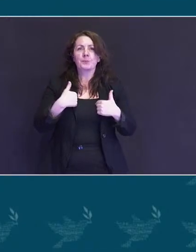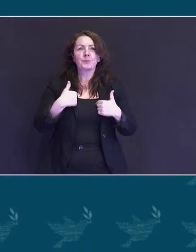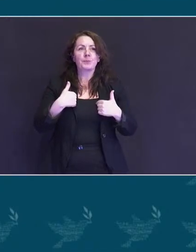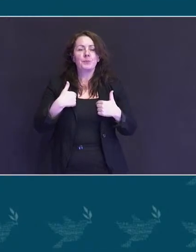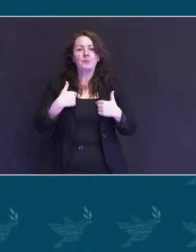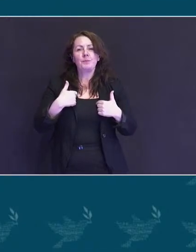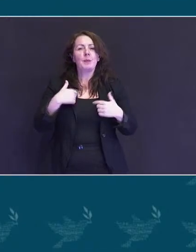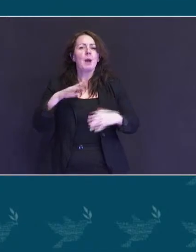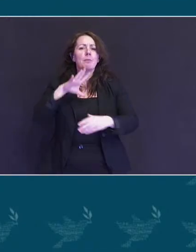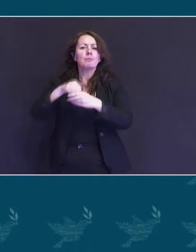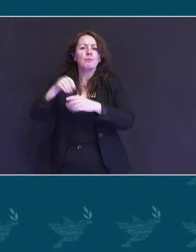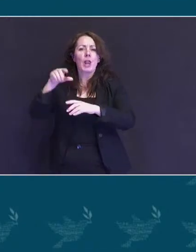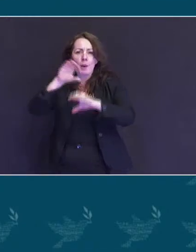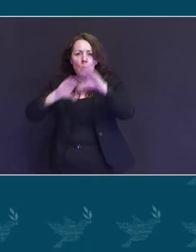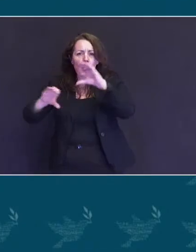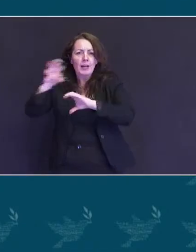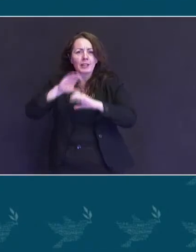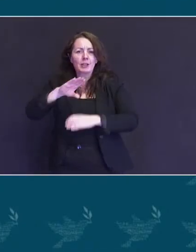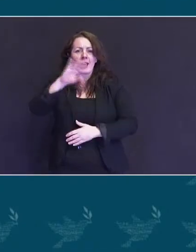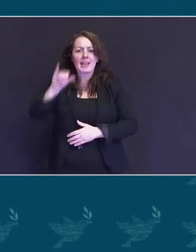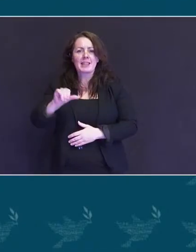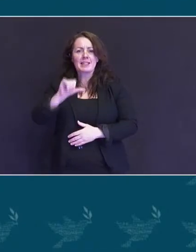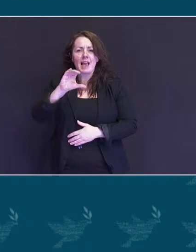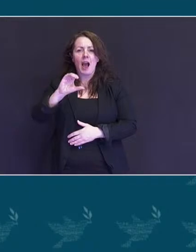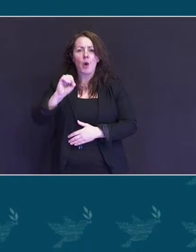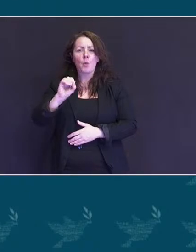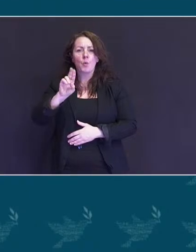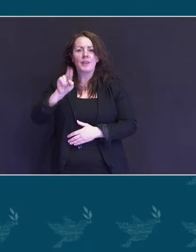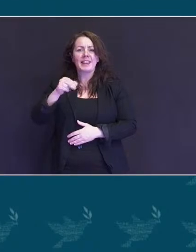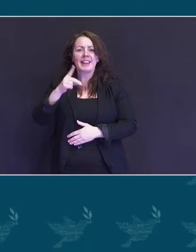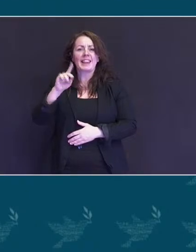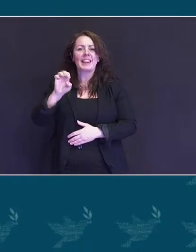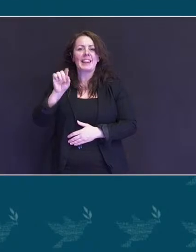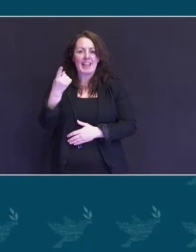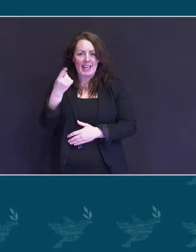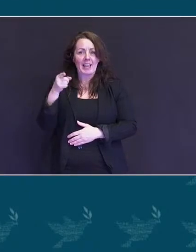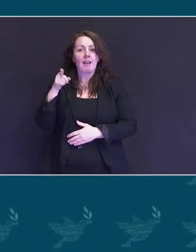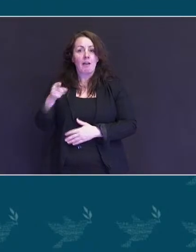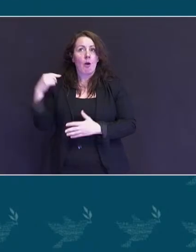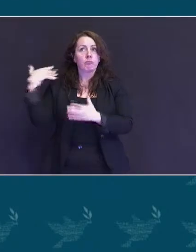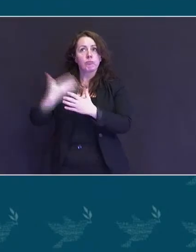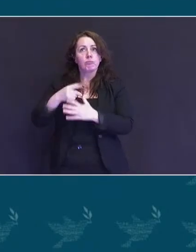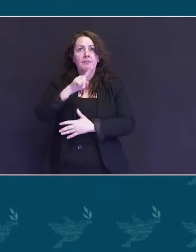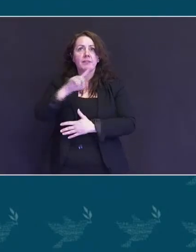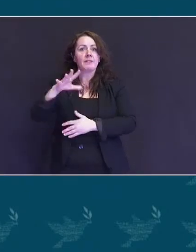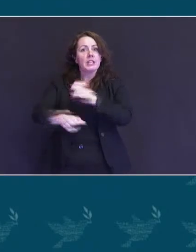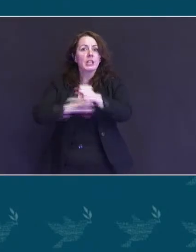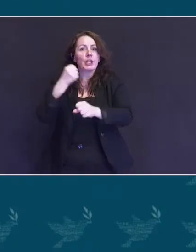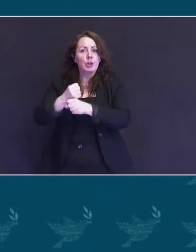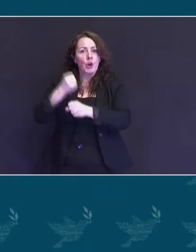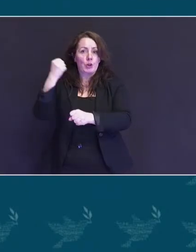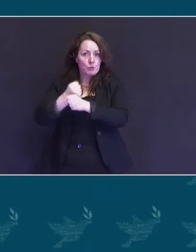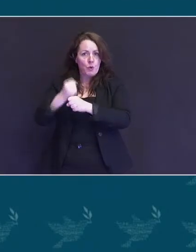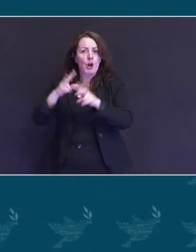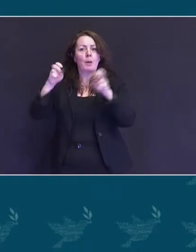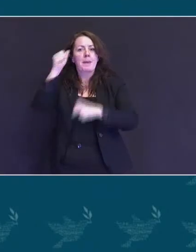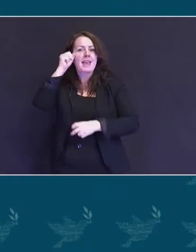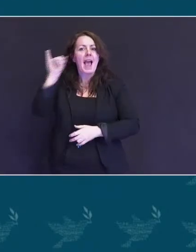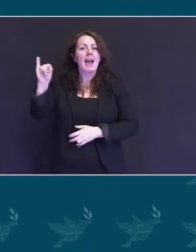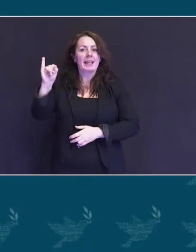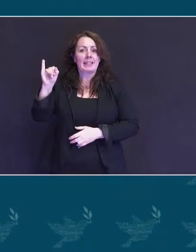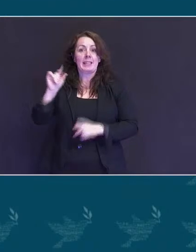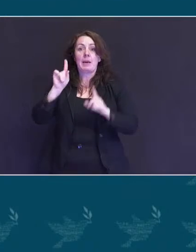I must say that I'm a member of a lab within the University of Yaoundé 1 who have